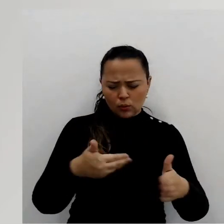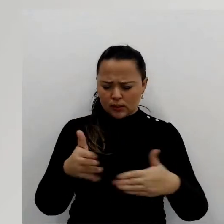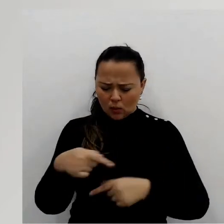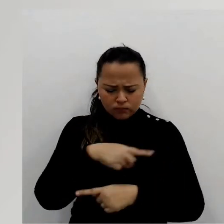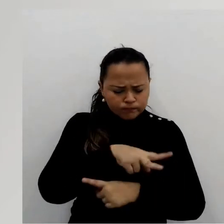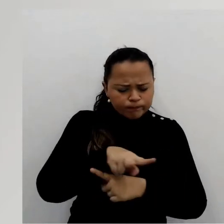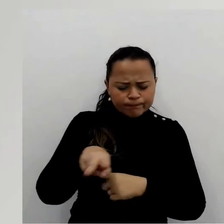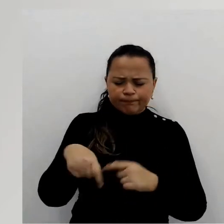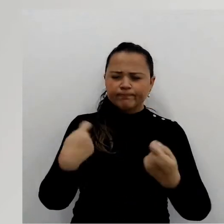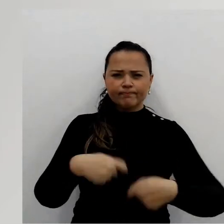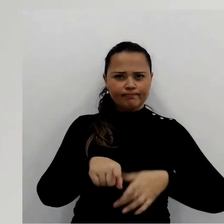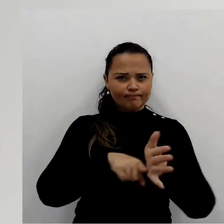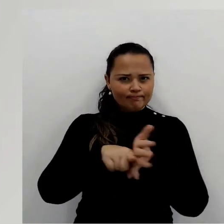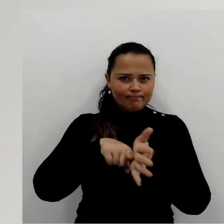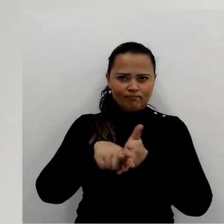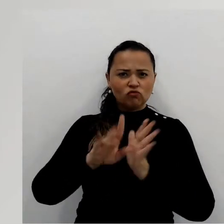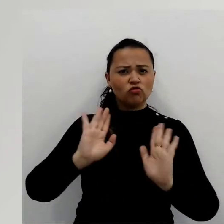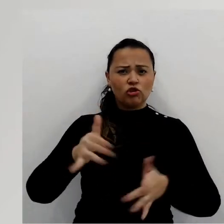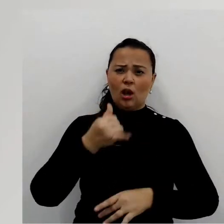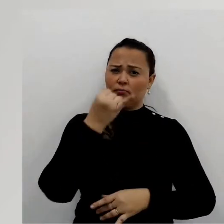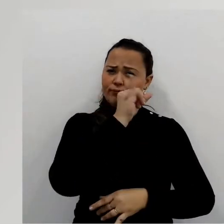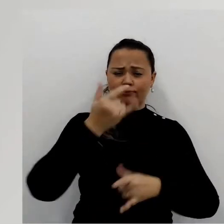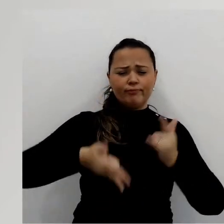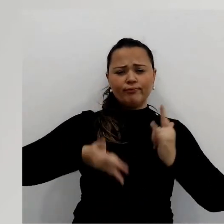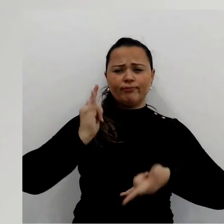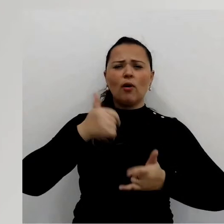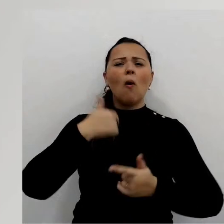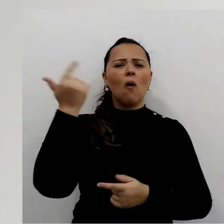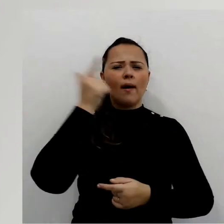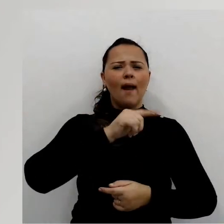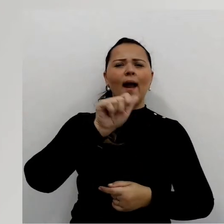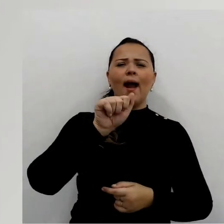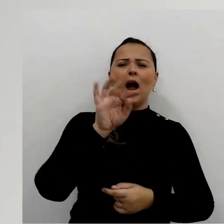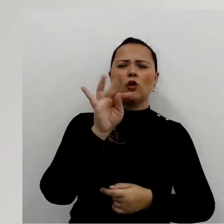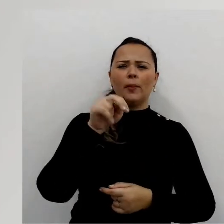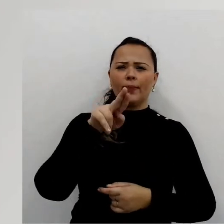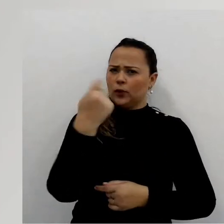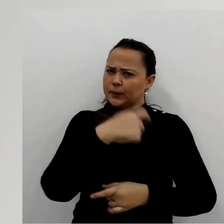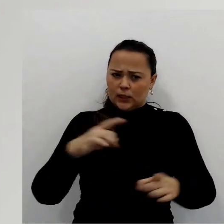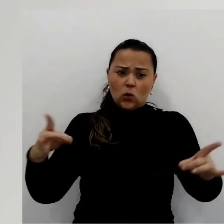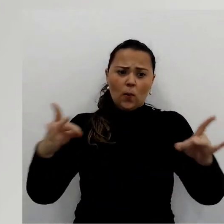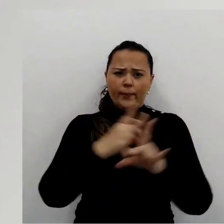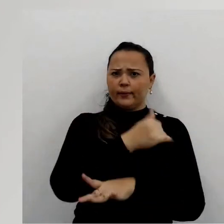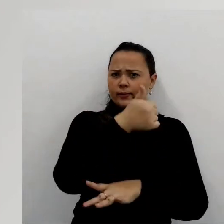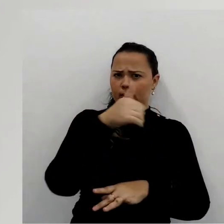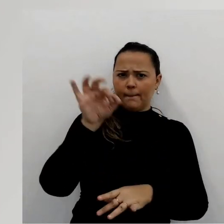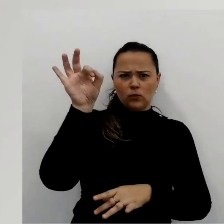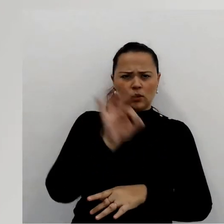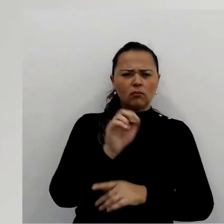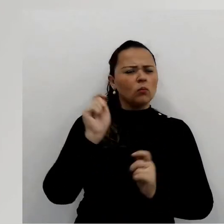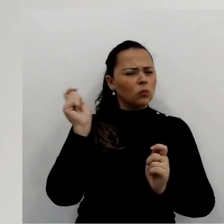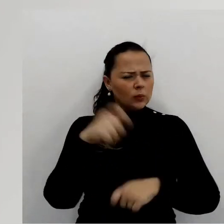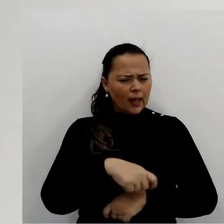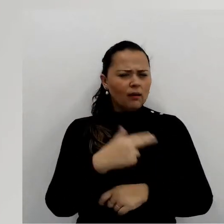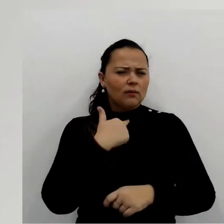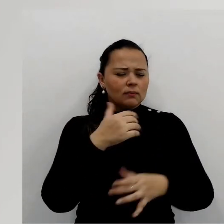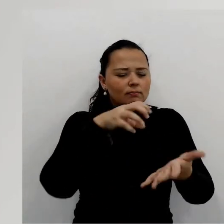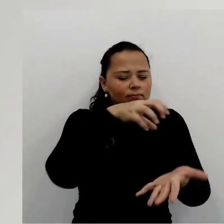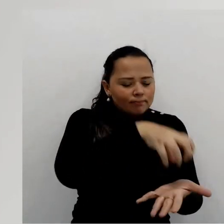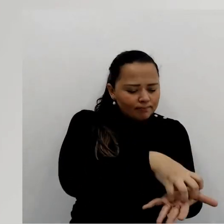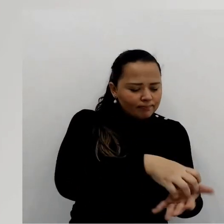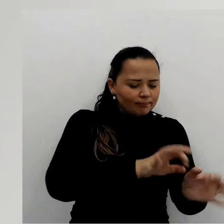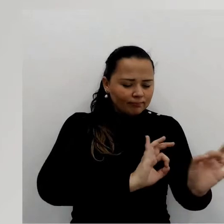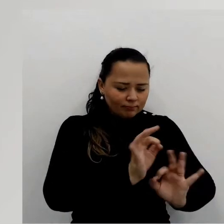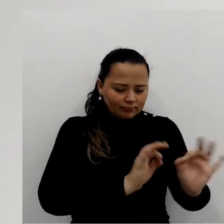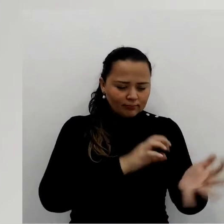automated as much as you can, and it doesn't have to be complete. You do it in stages. You take it in small steps. Once you've done that, and